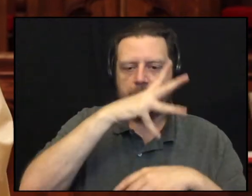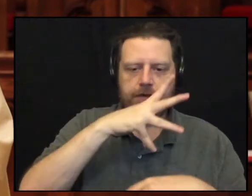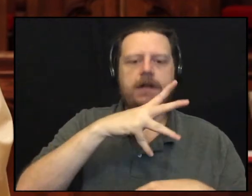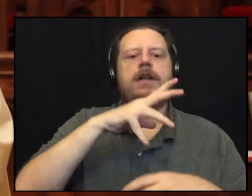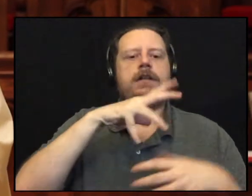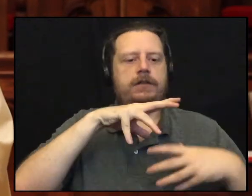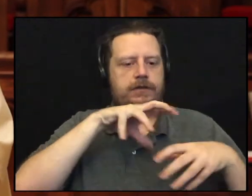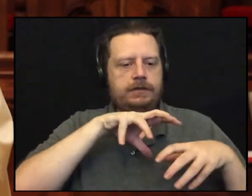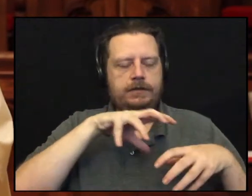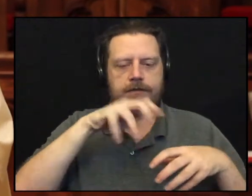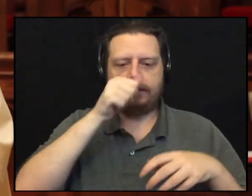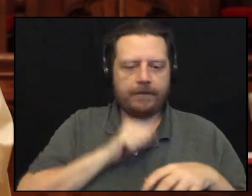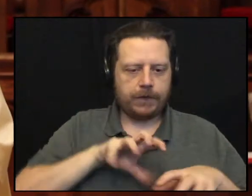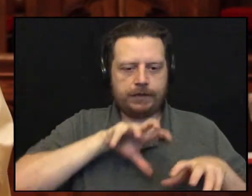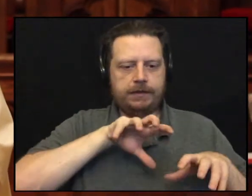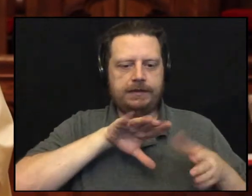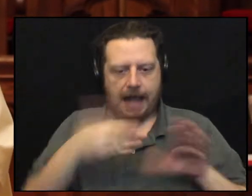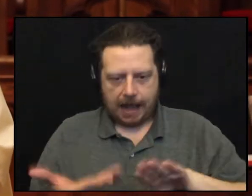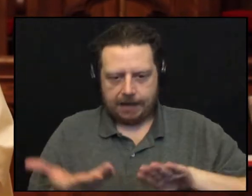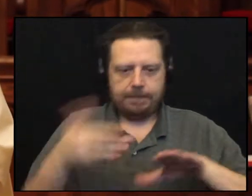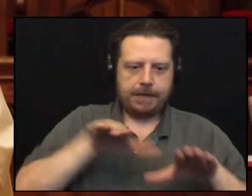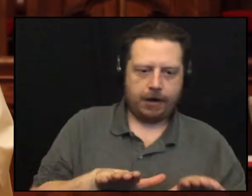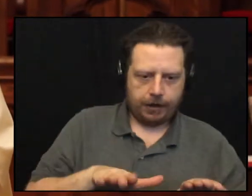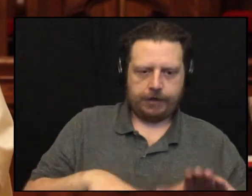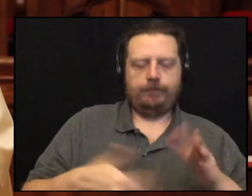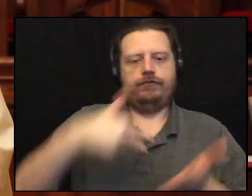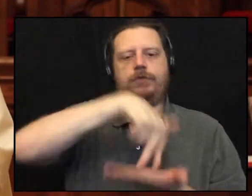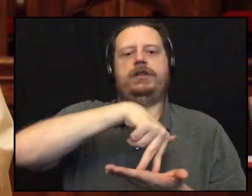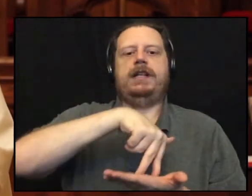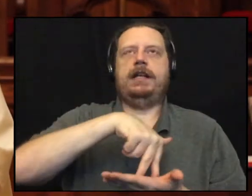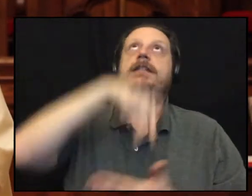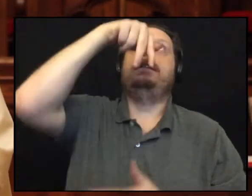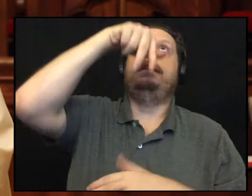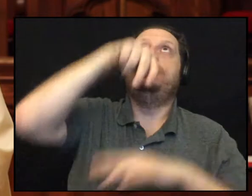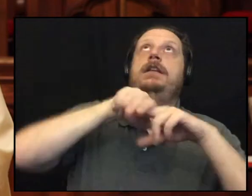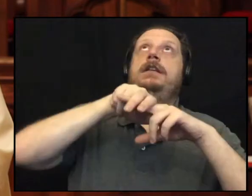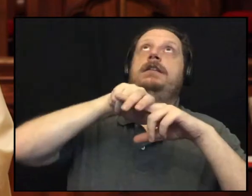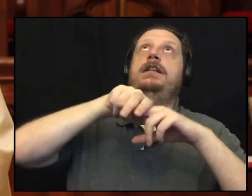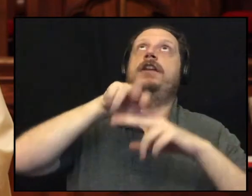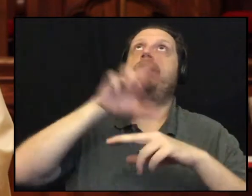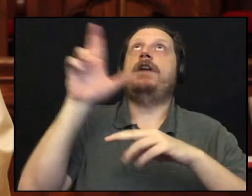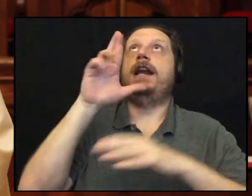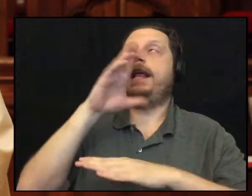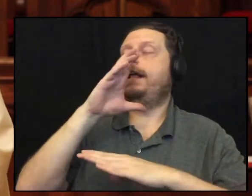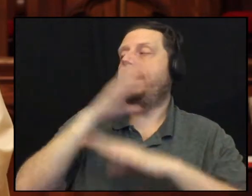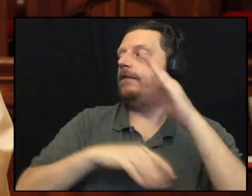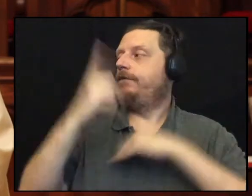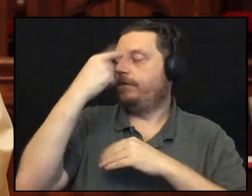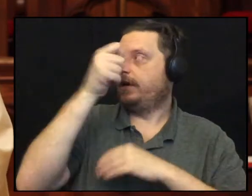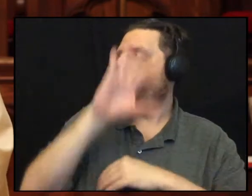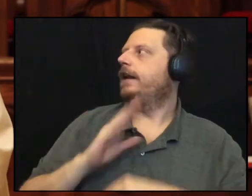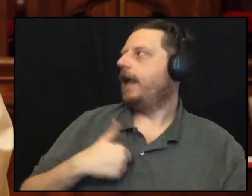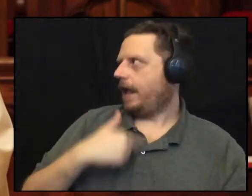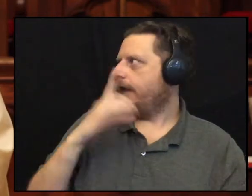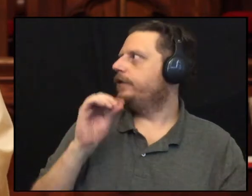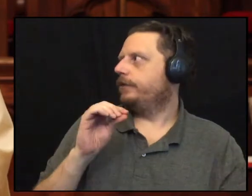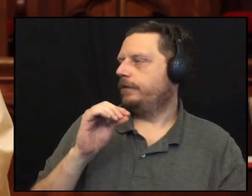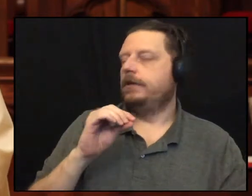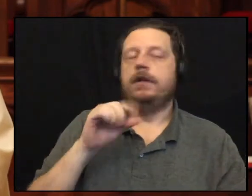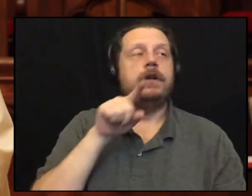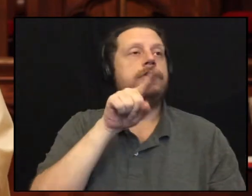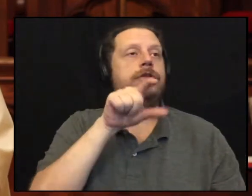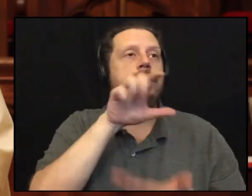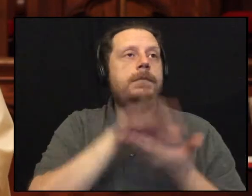buried, rose again from the dead, and is seated at the right hand of God? I do. Do you believe in the